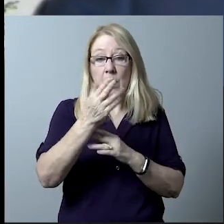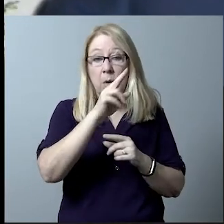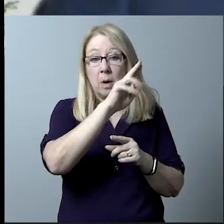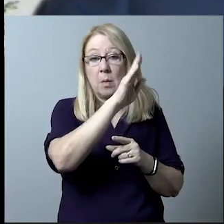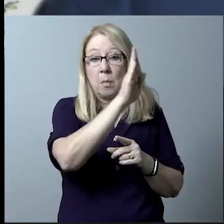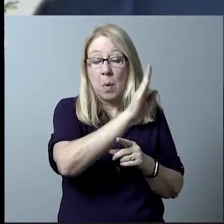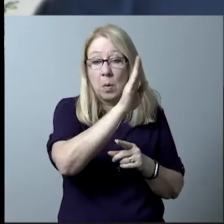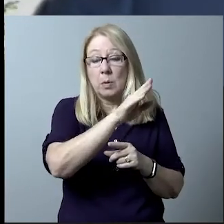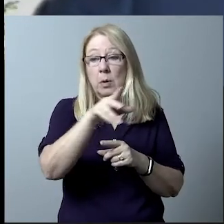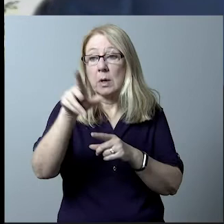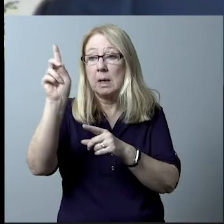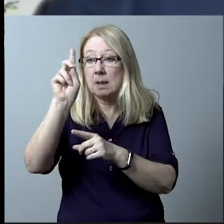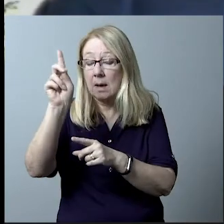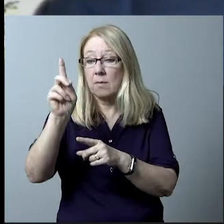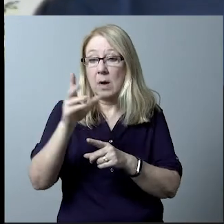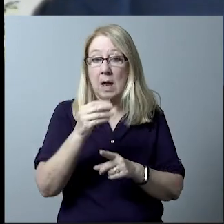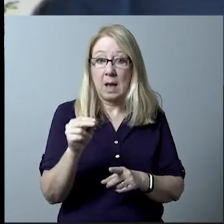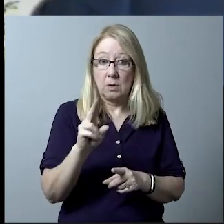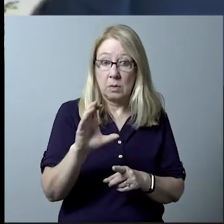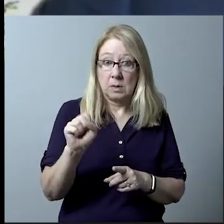across the CU system?